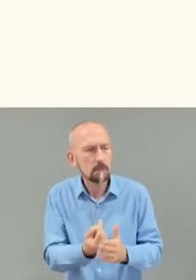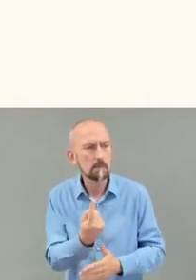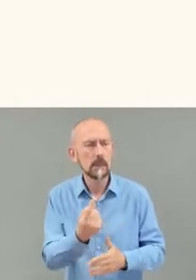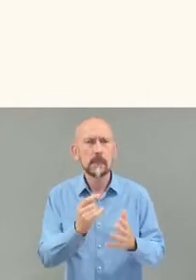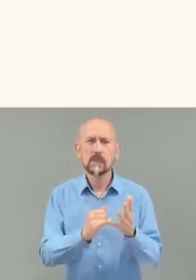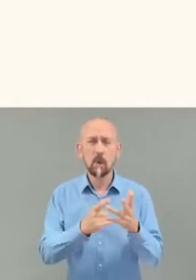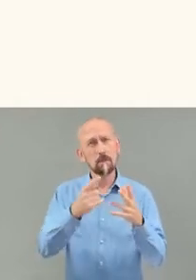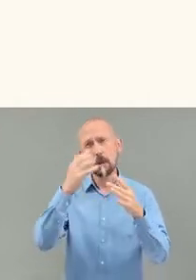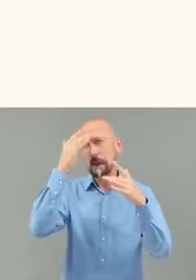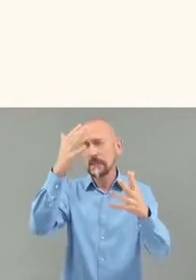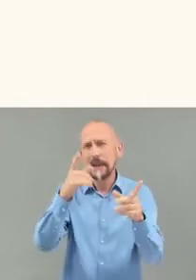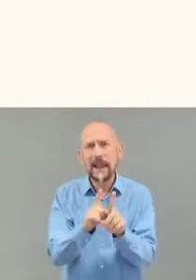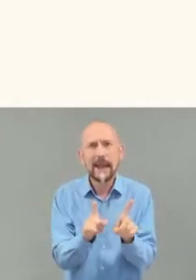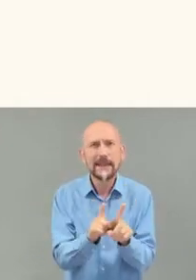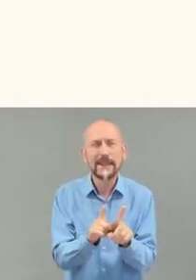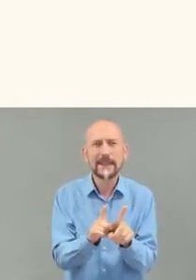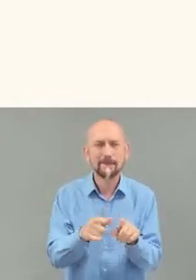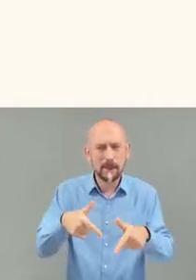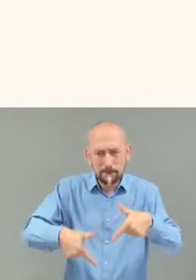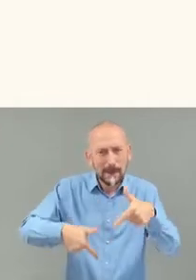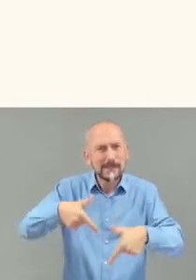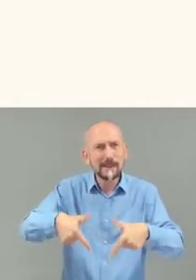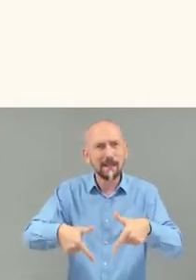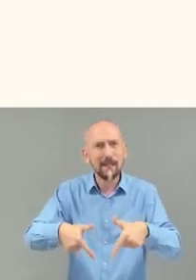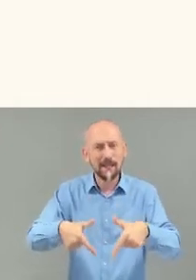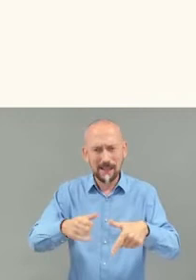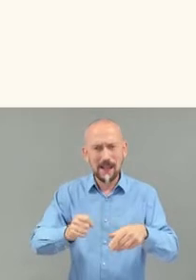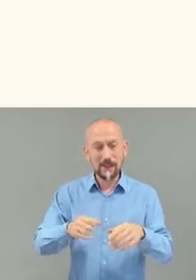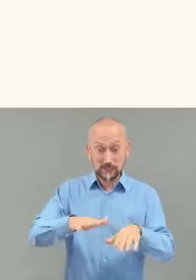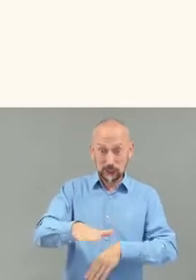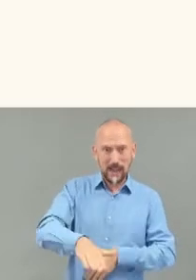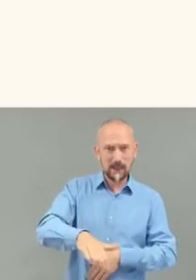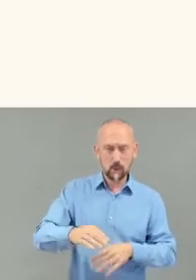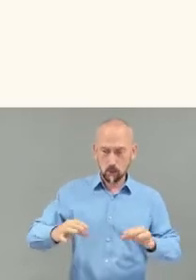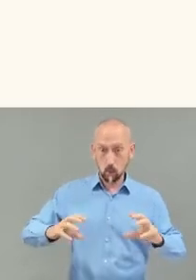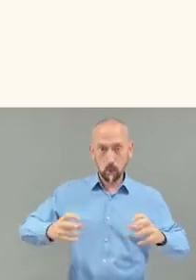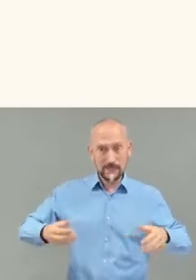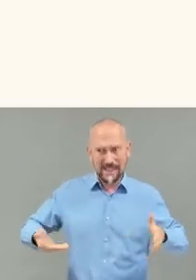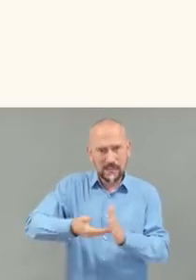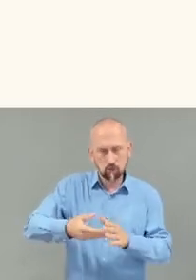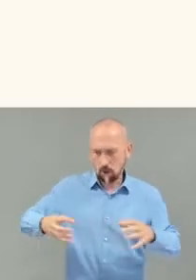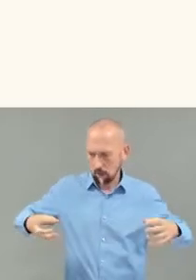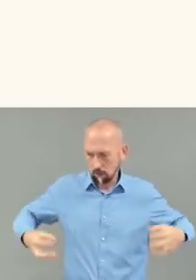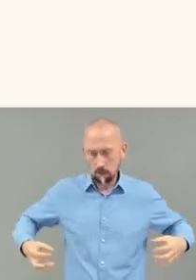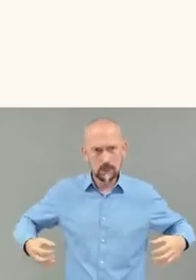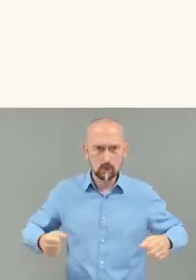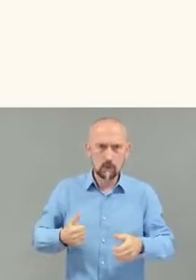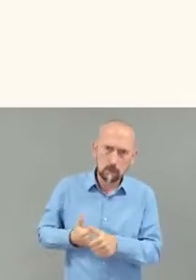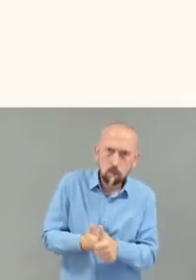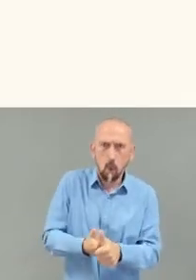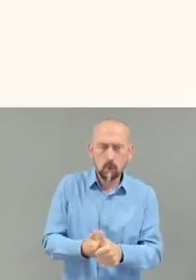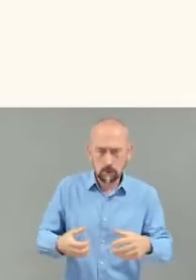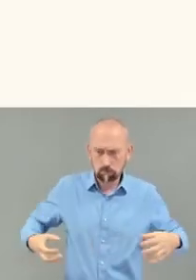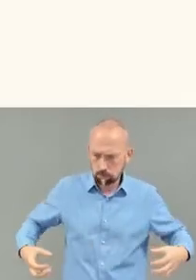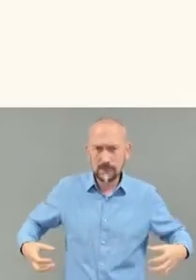a child with stabilizers on their bike, there comes a time or point in that training where the stabilizers need to come off. From a